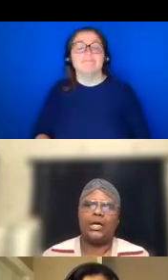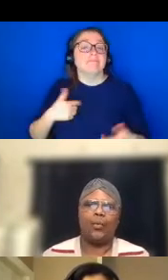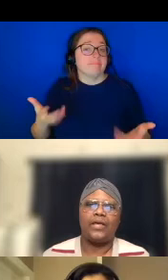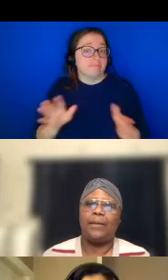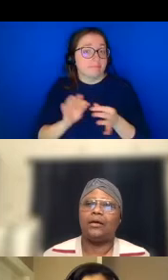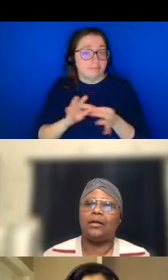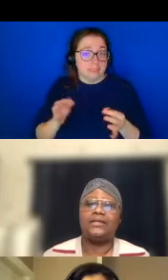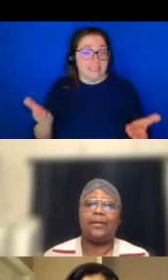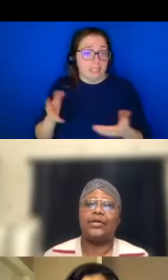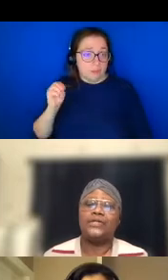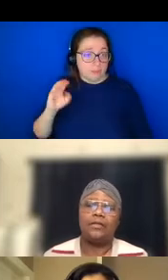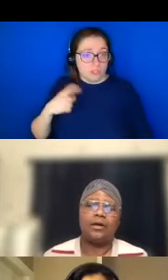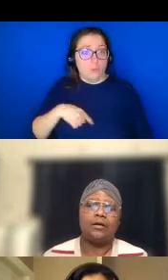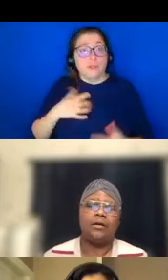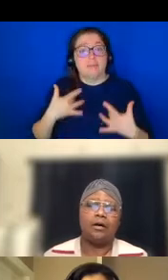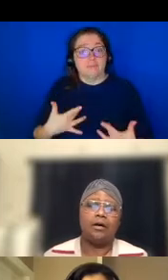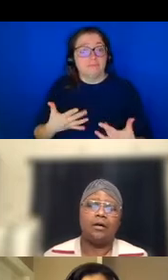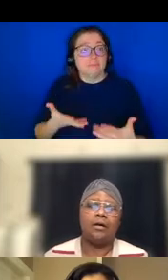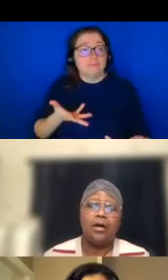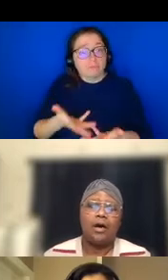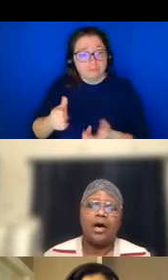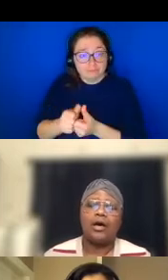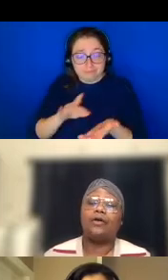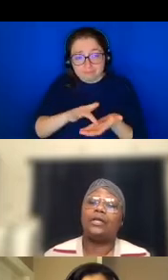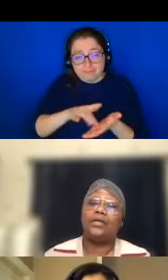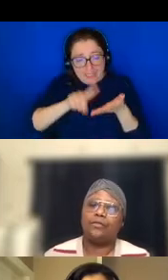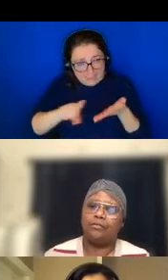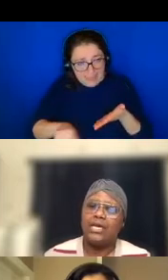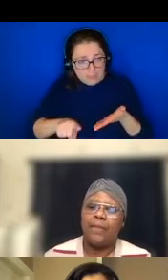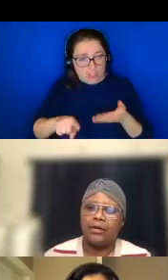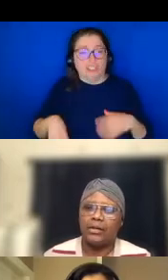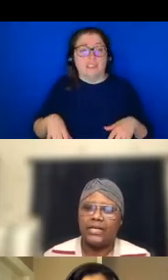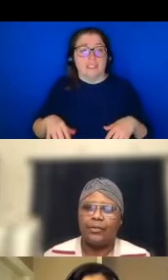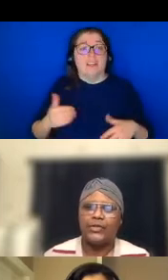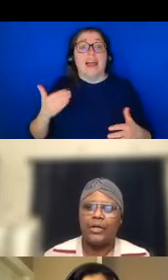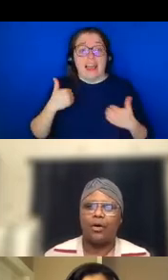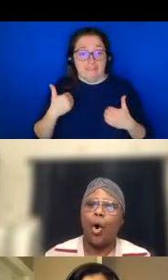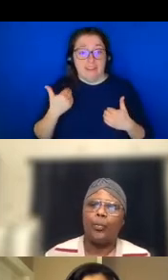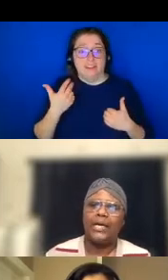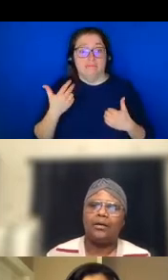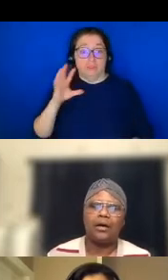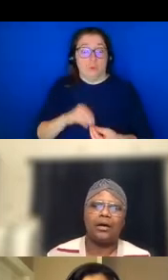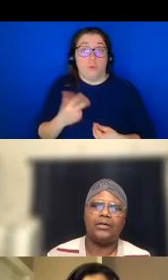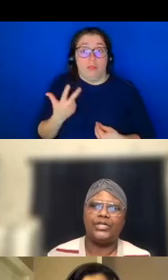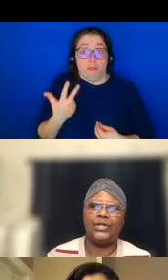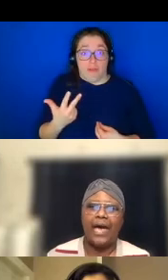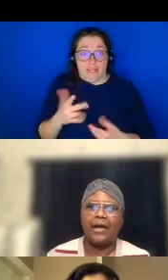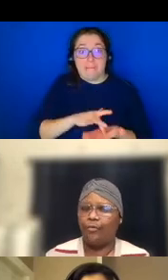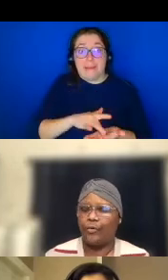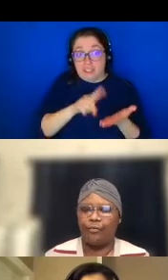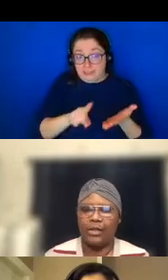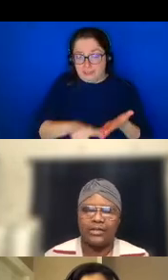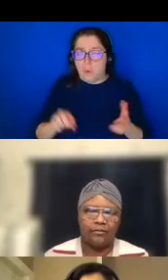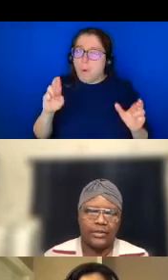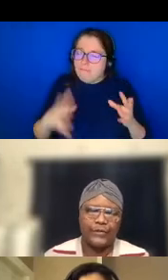dealing with medical examiners. There are currently 3 medical examiners. We are hoping to add a